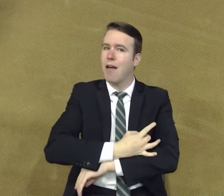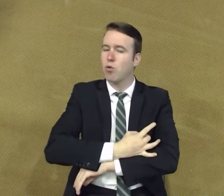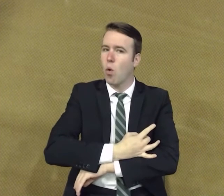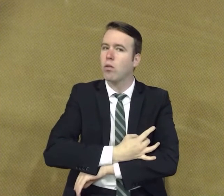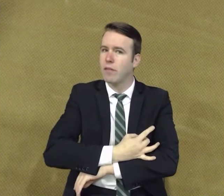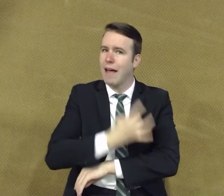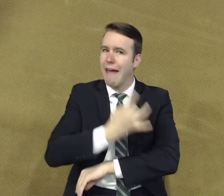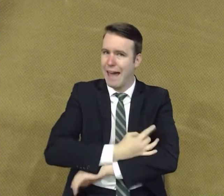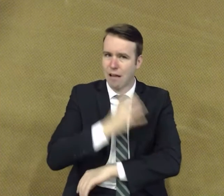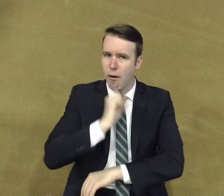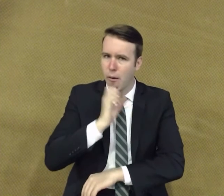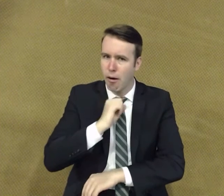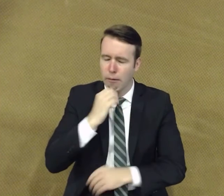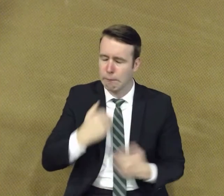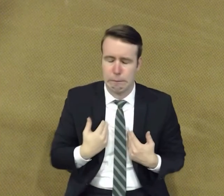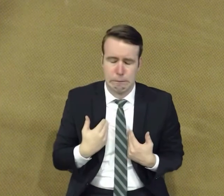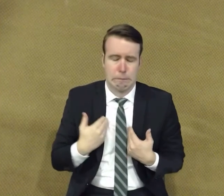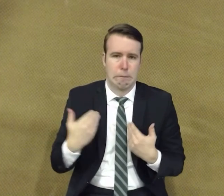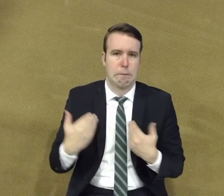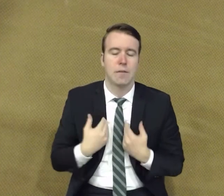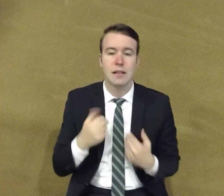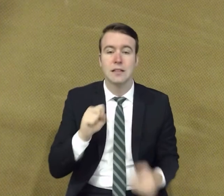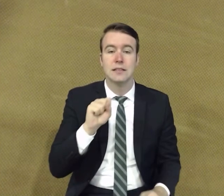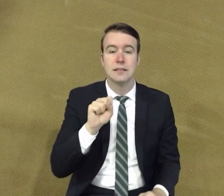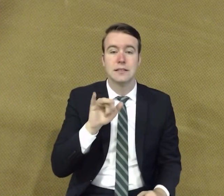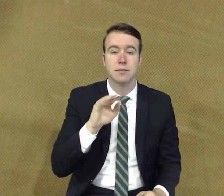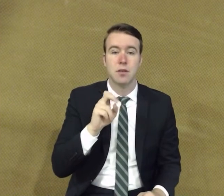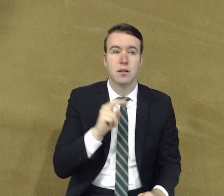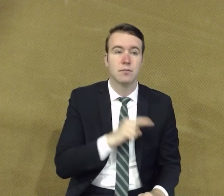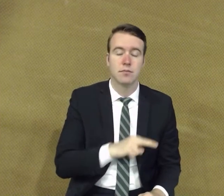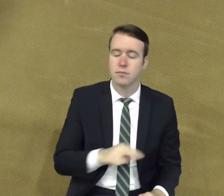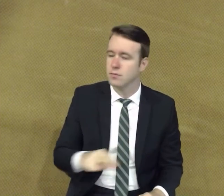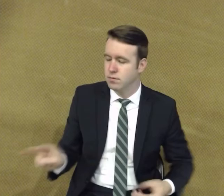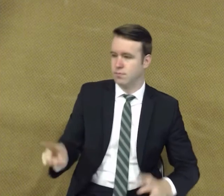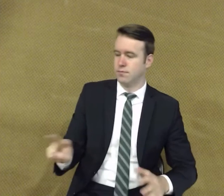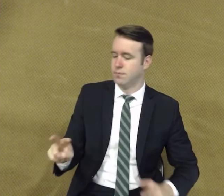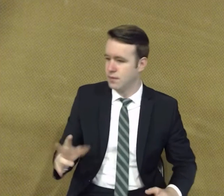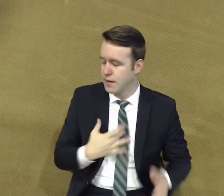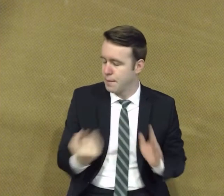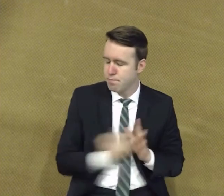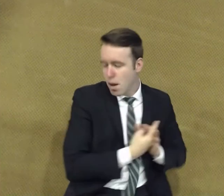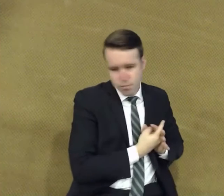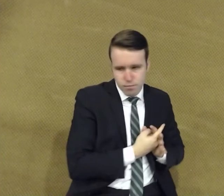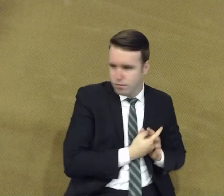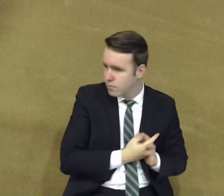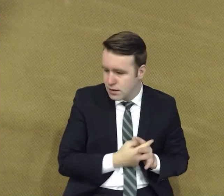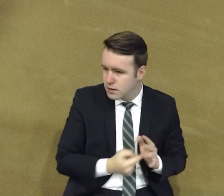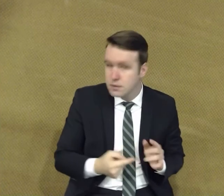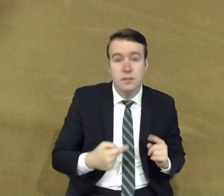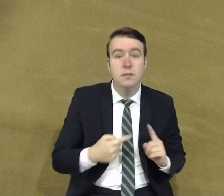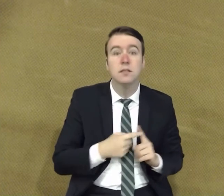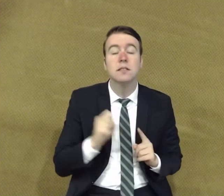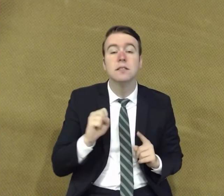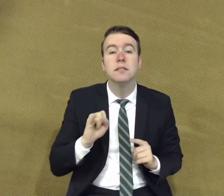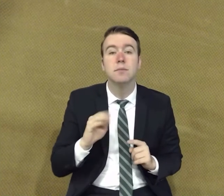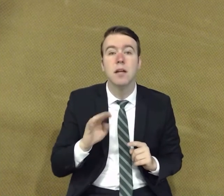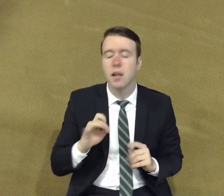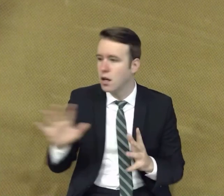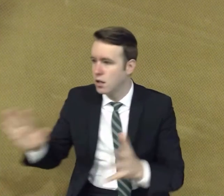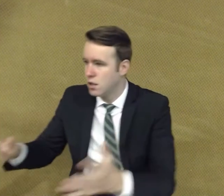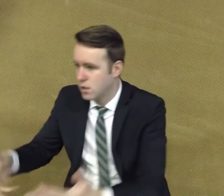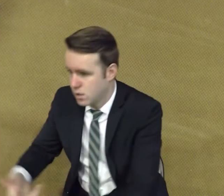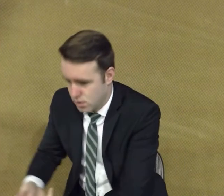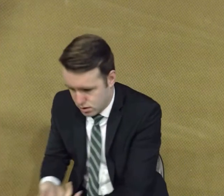old. And Simeon sees this baby and something triggers inside of him, and he stops and takes the